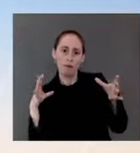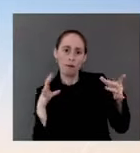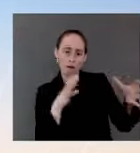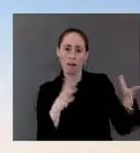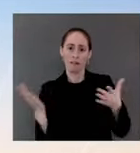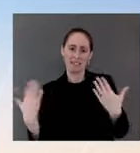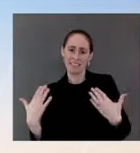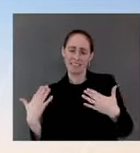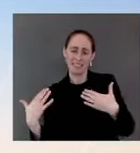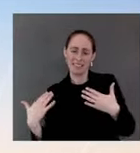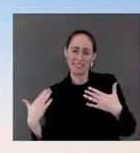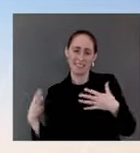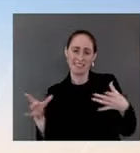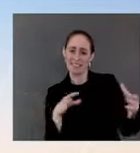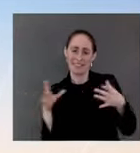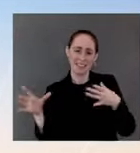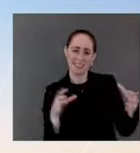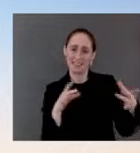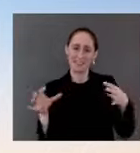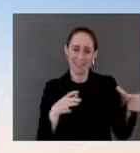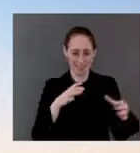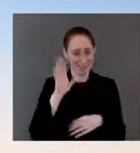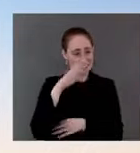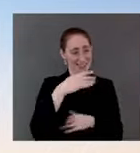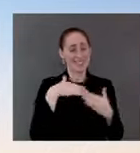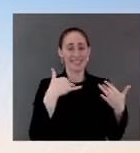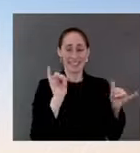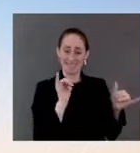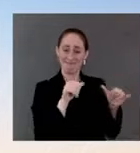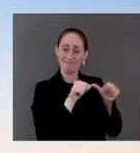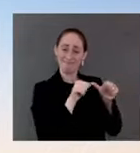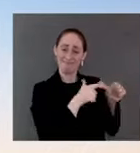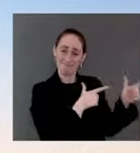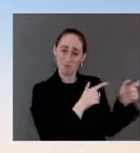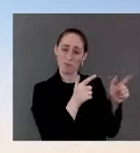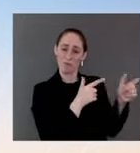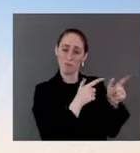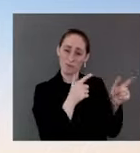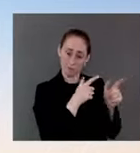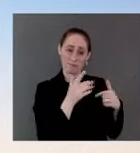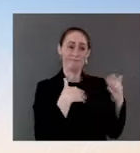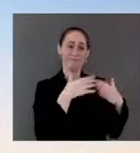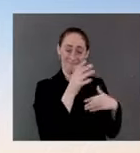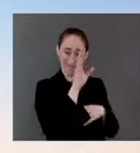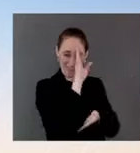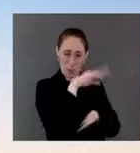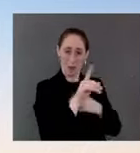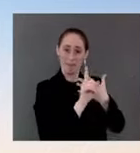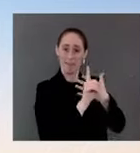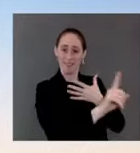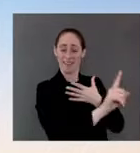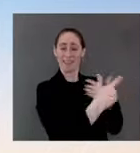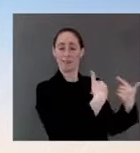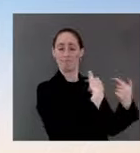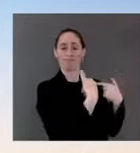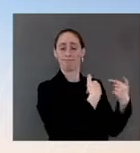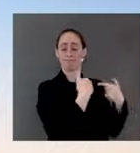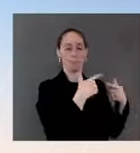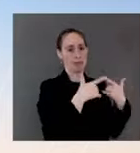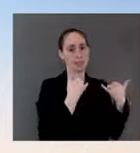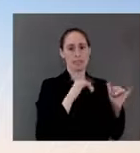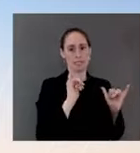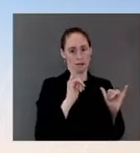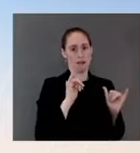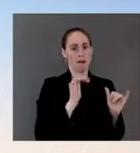by enemy fire, he motioned to the aircraft to depart rather than remain to load him. His selfless actions saved the life